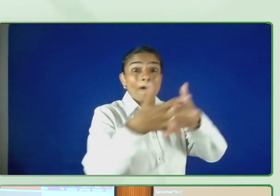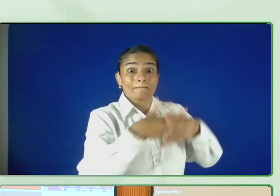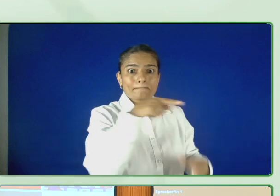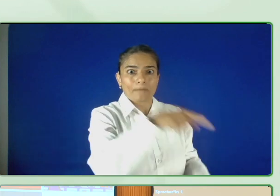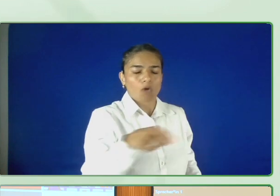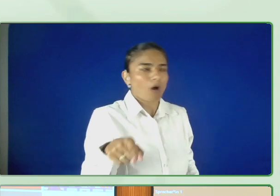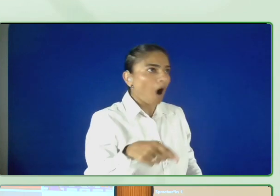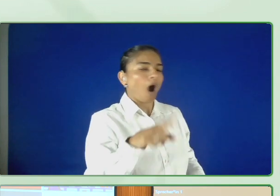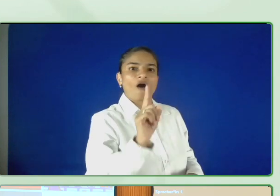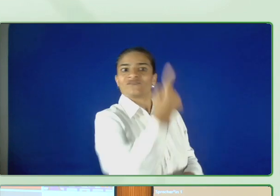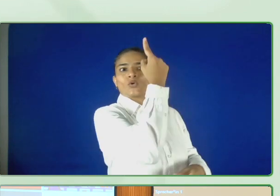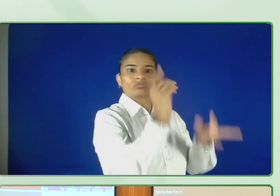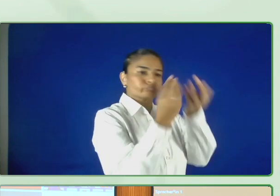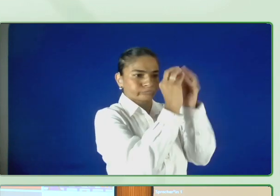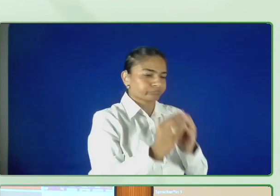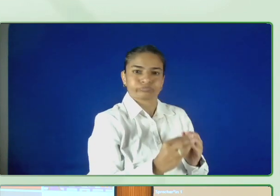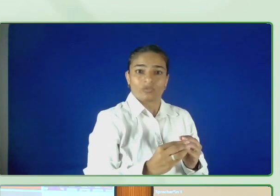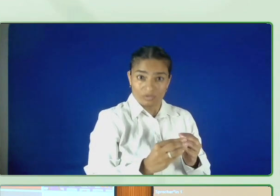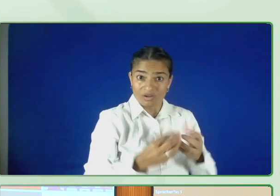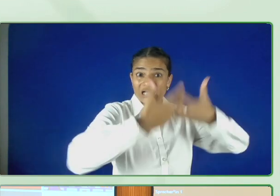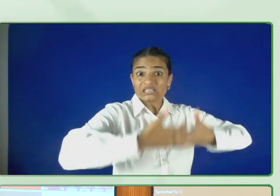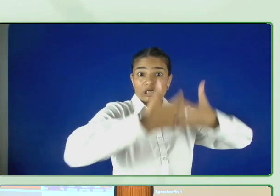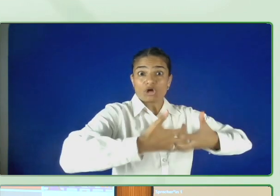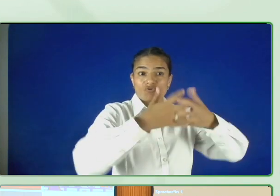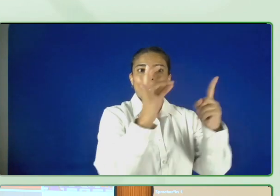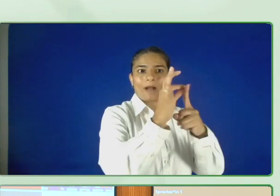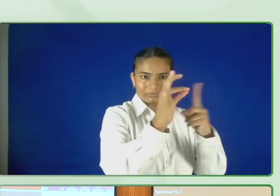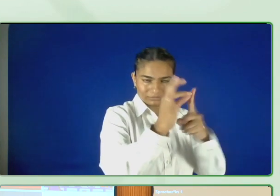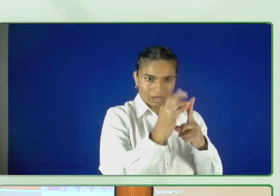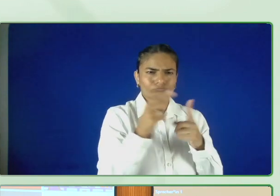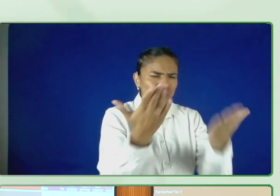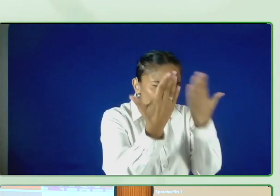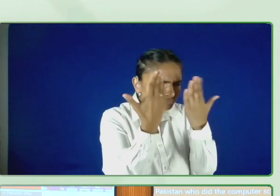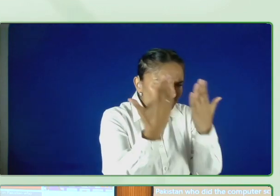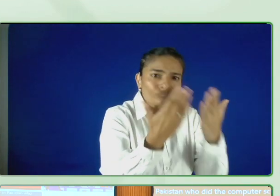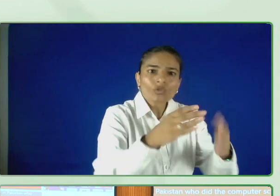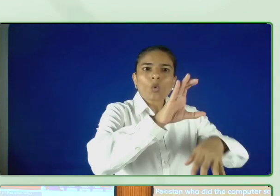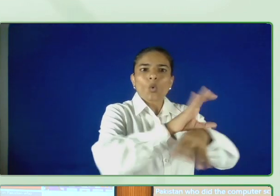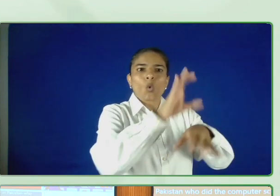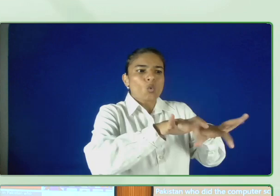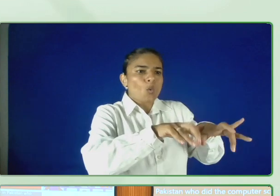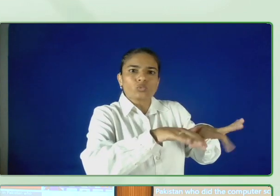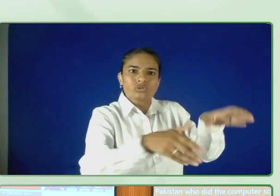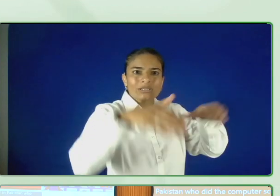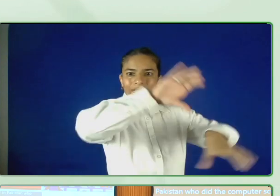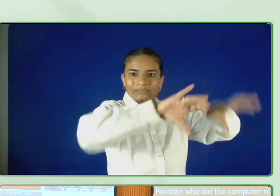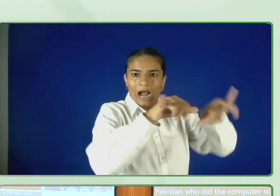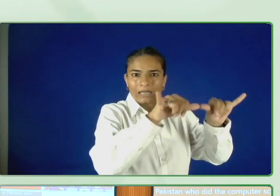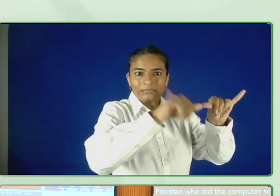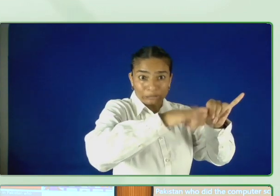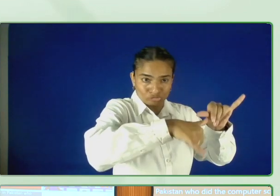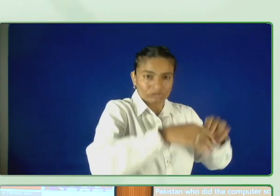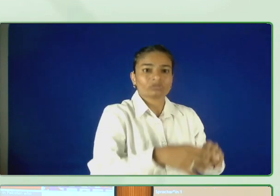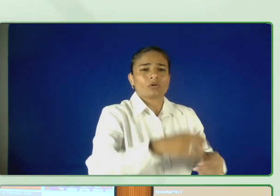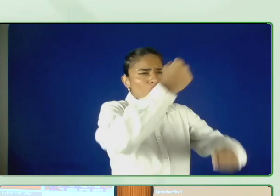the computer science engineering. He worked there sometimes and came back to Pakistan after 15 years